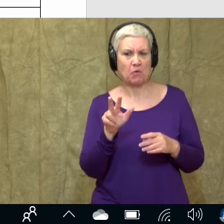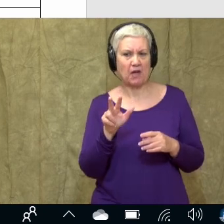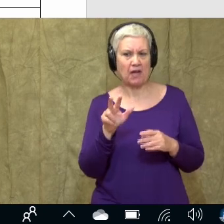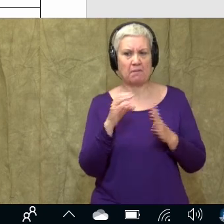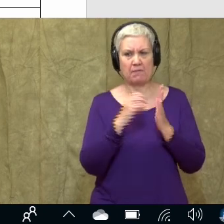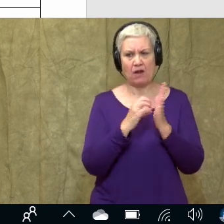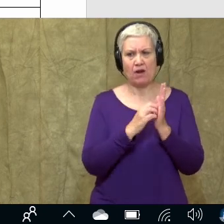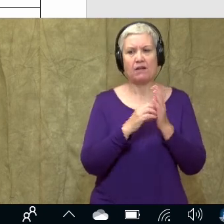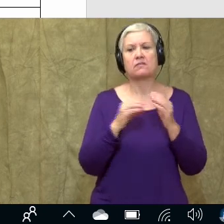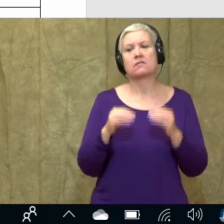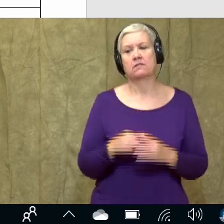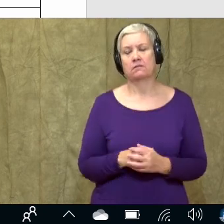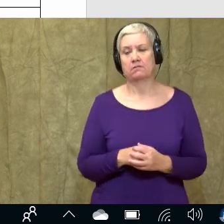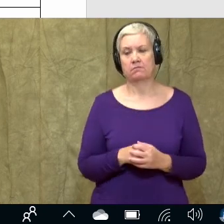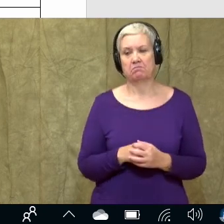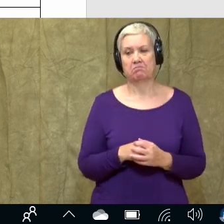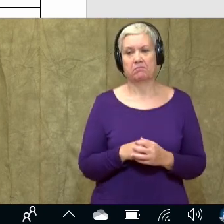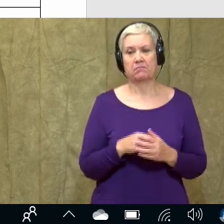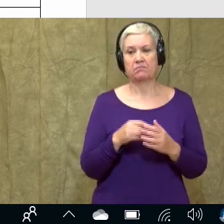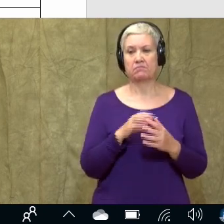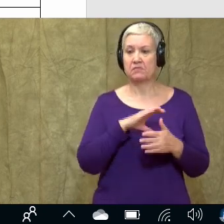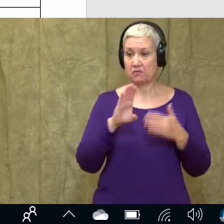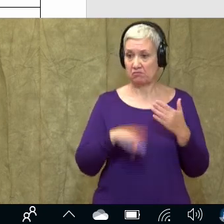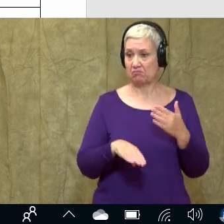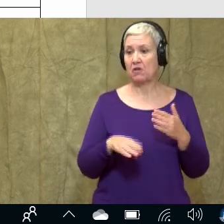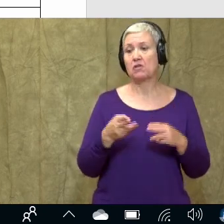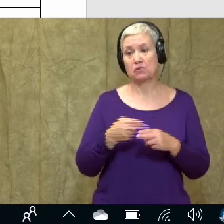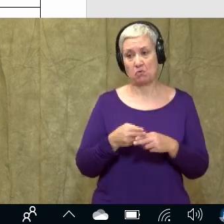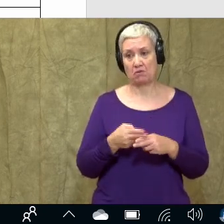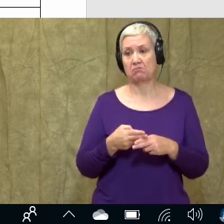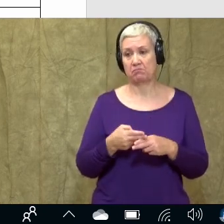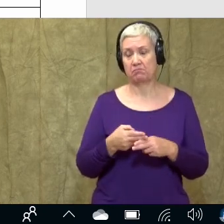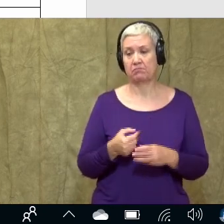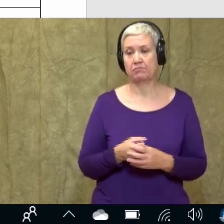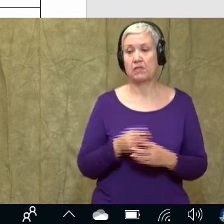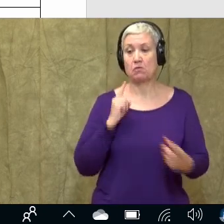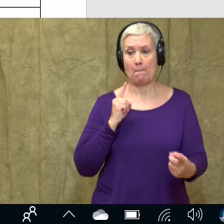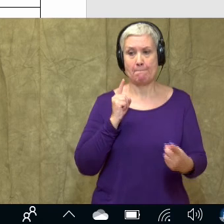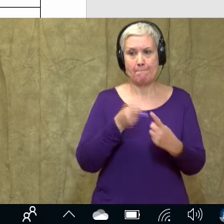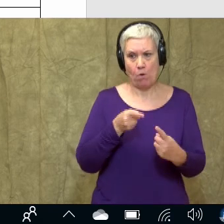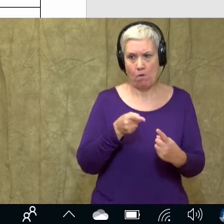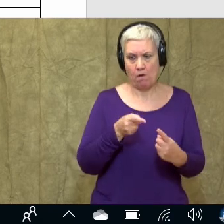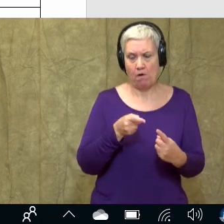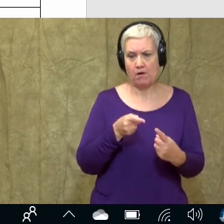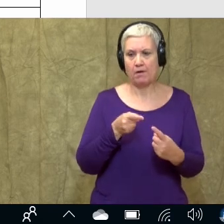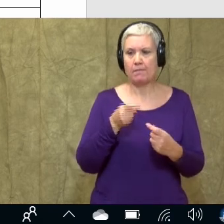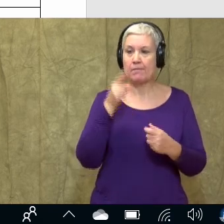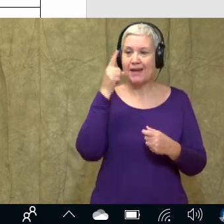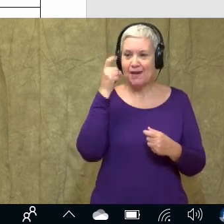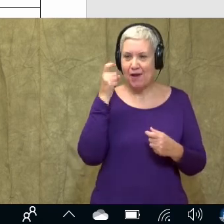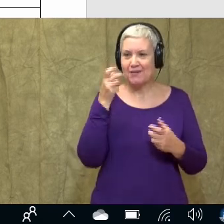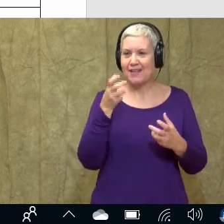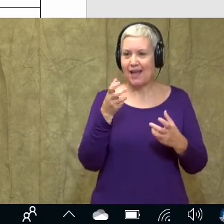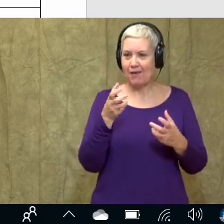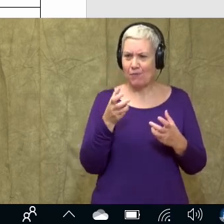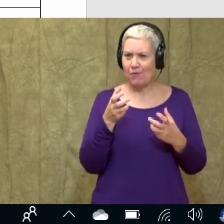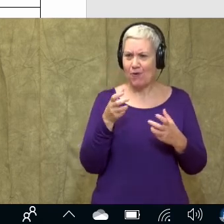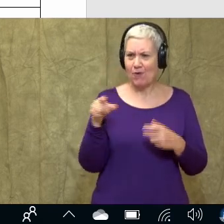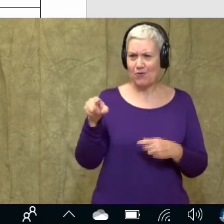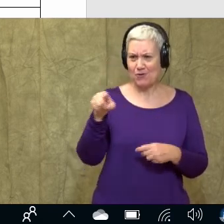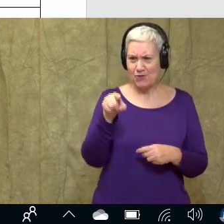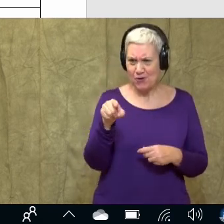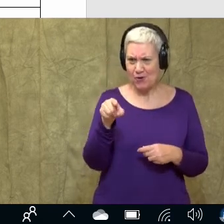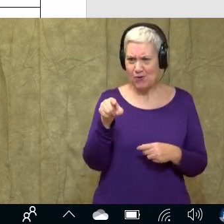most. Okay, conclusions are usually pretty short, to the point, because again, they want you to say, okay, this